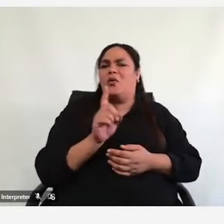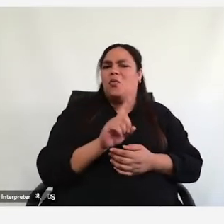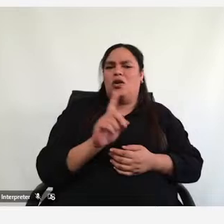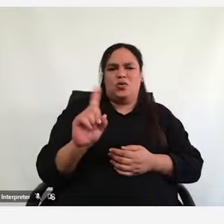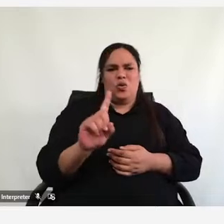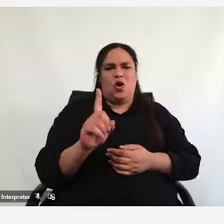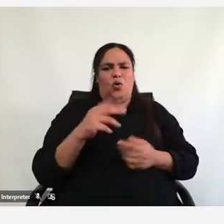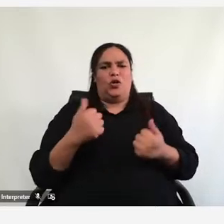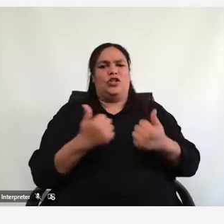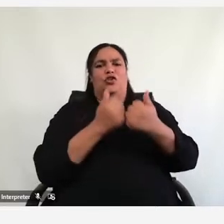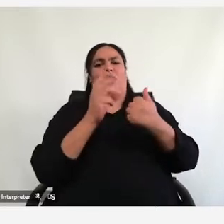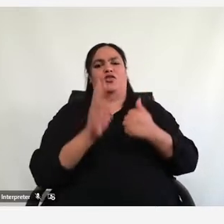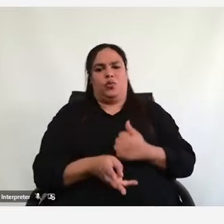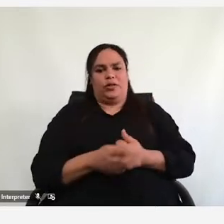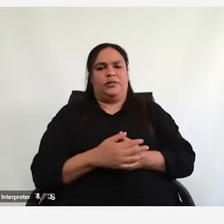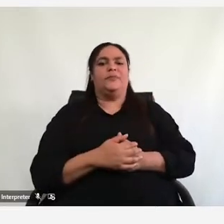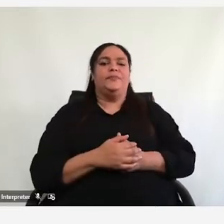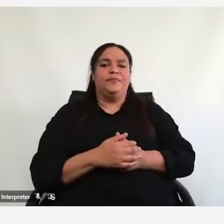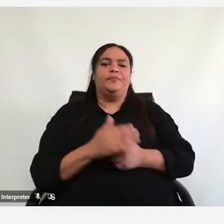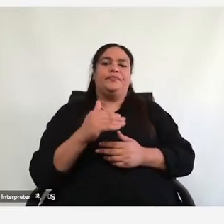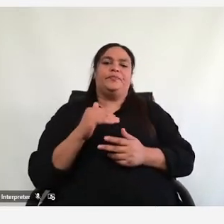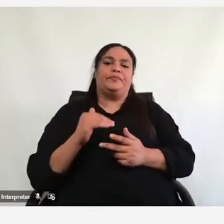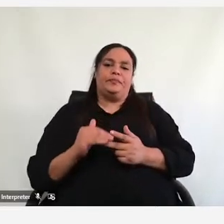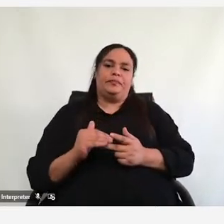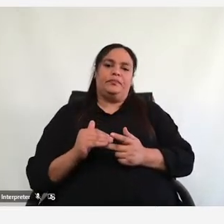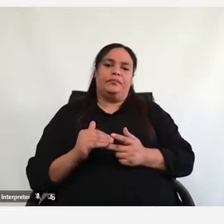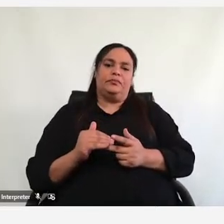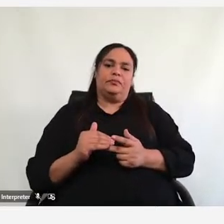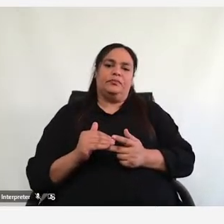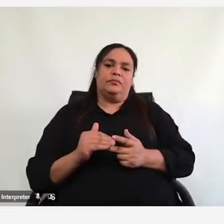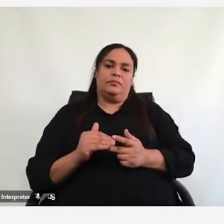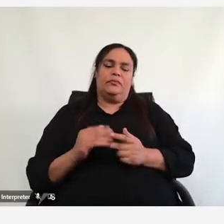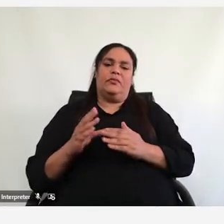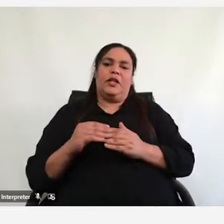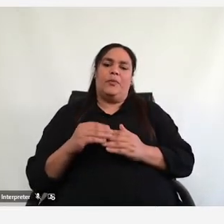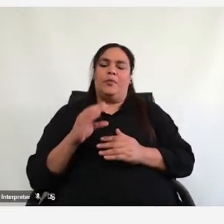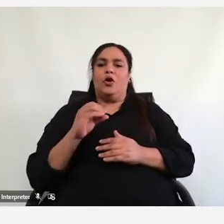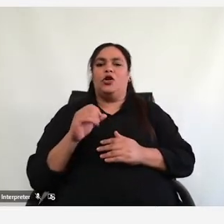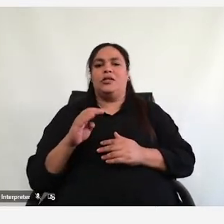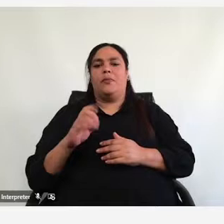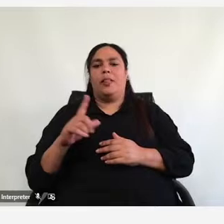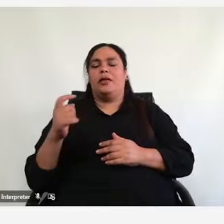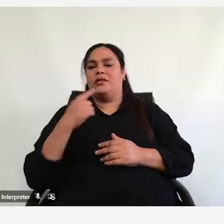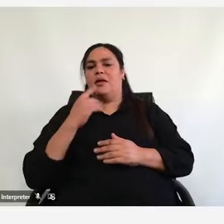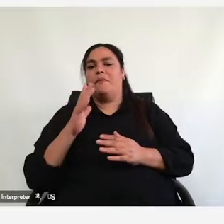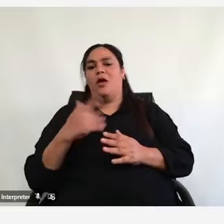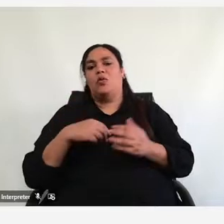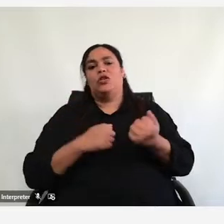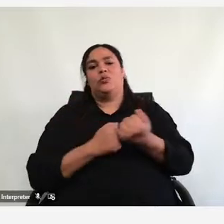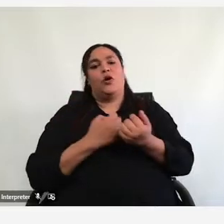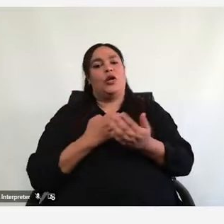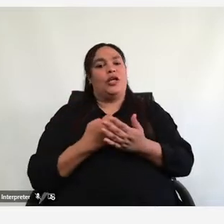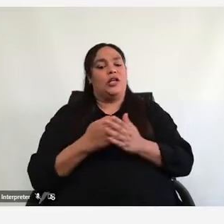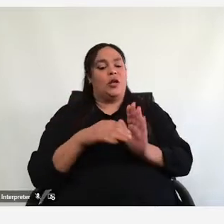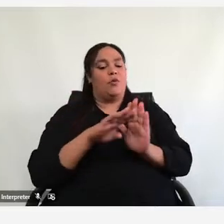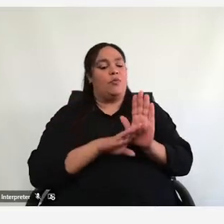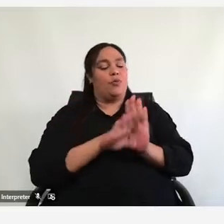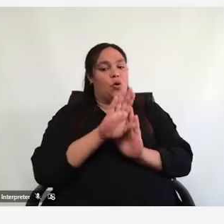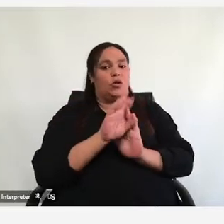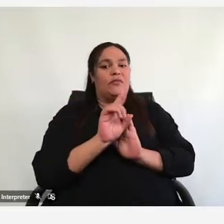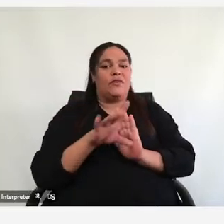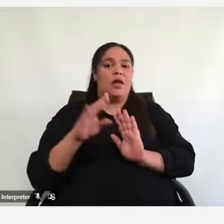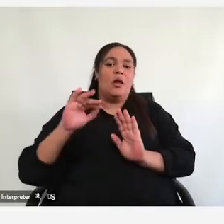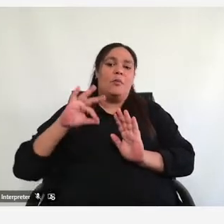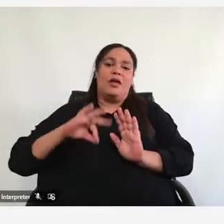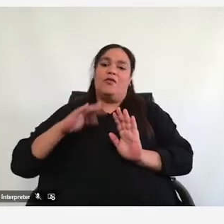going to challenge that. Then in terms of Member Constable said, we only support economic progress that benefits the